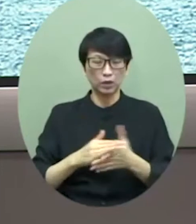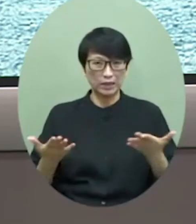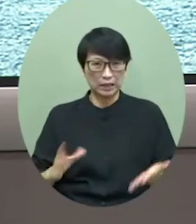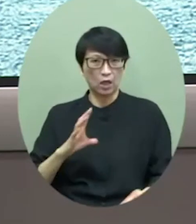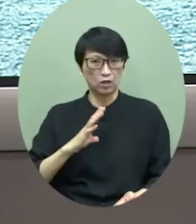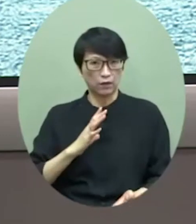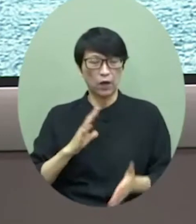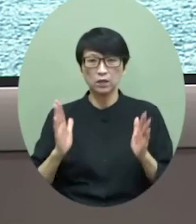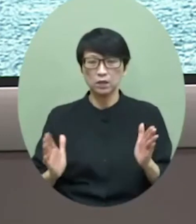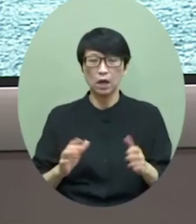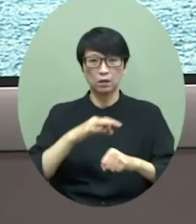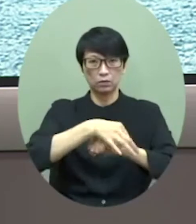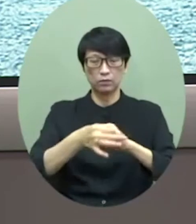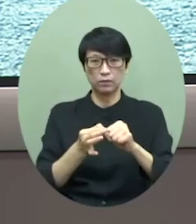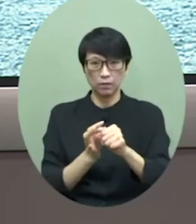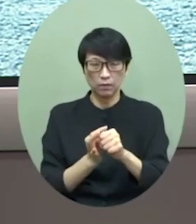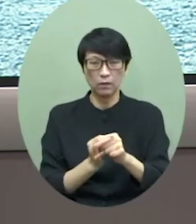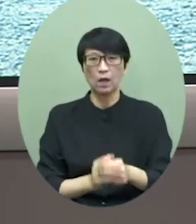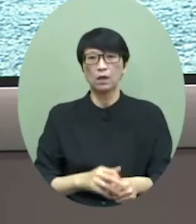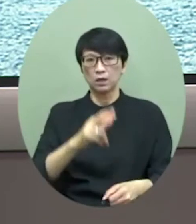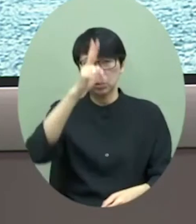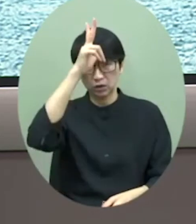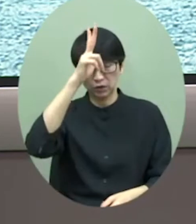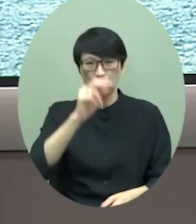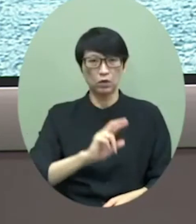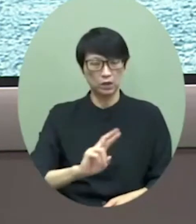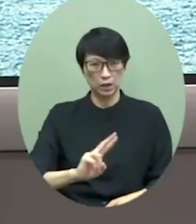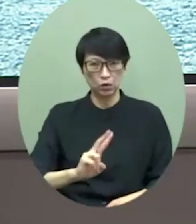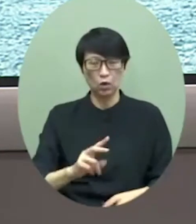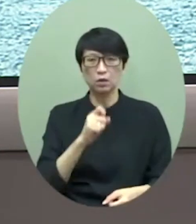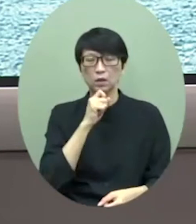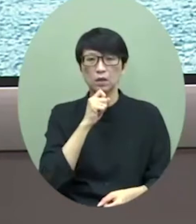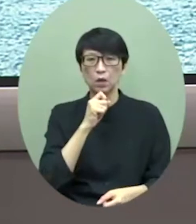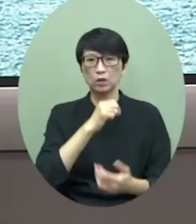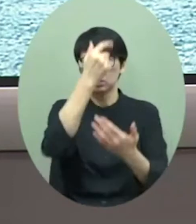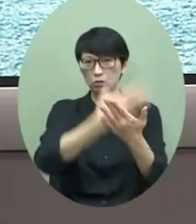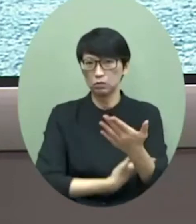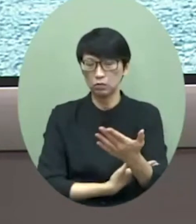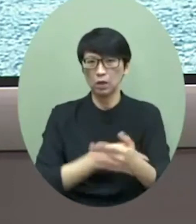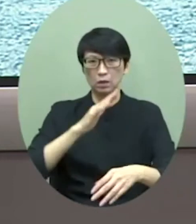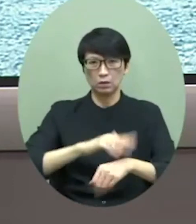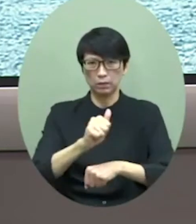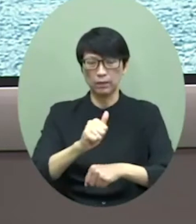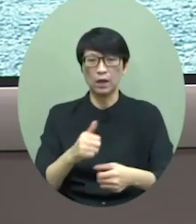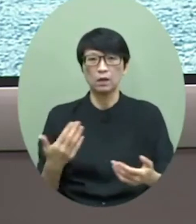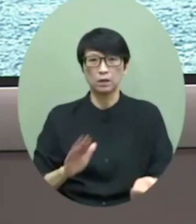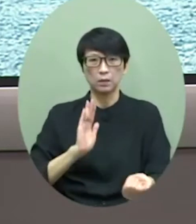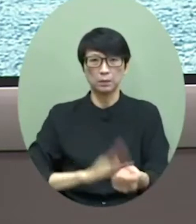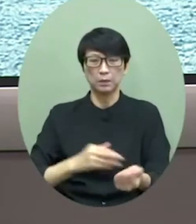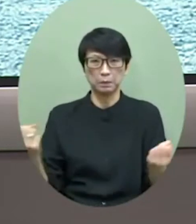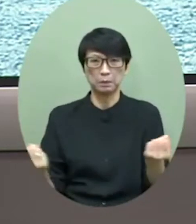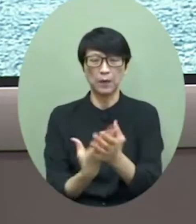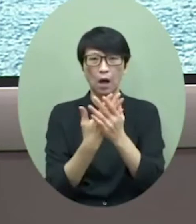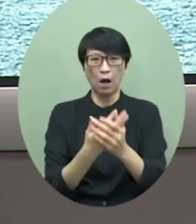Only then could we say we are safe. So that's why all governments have to take effective